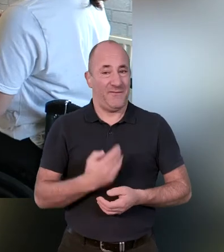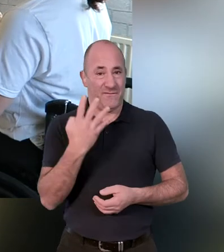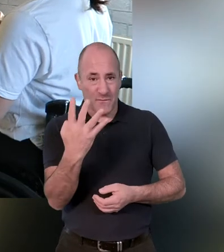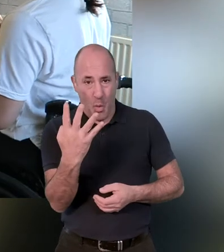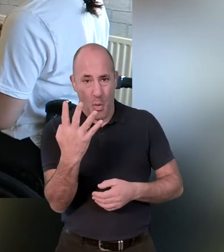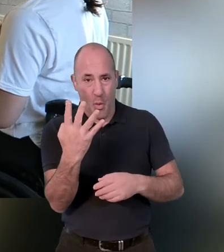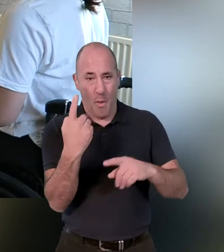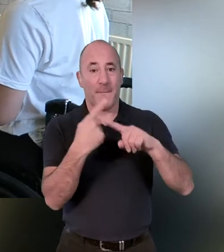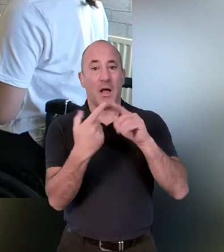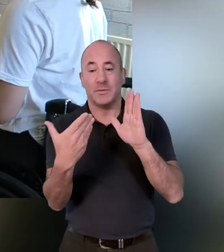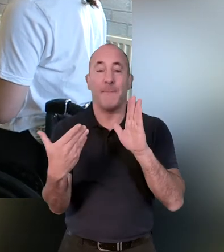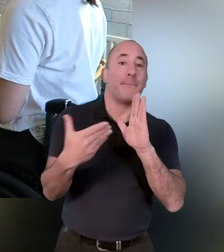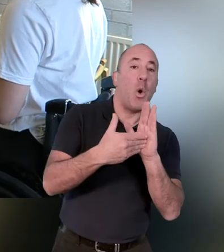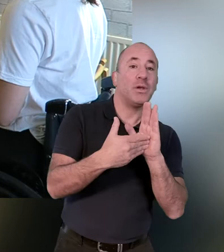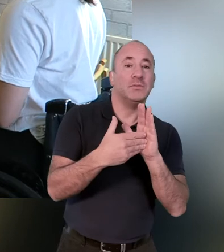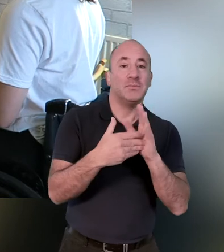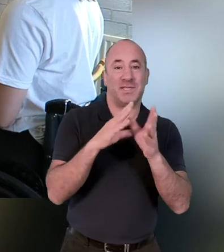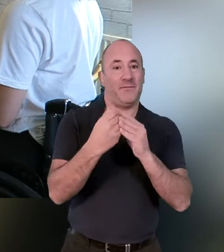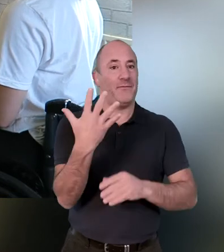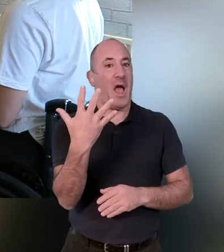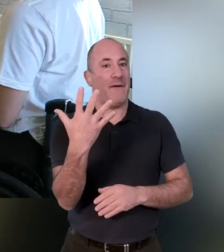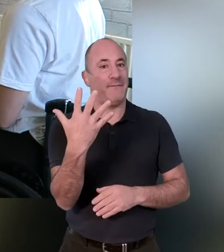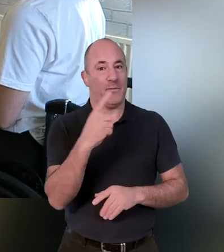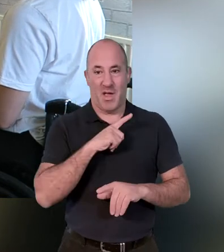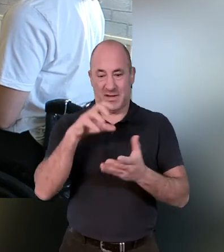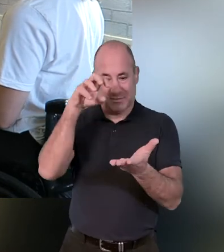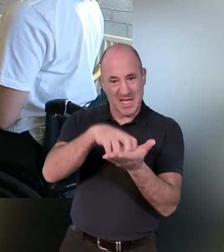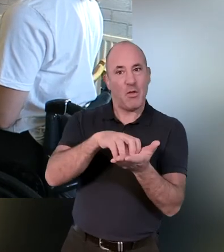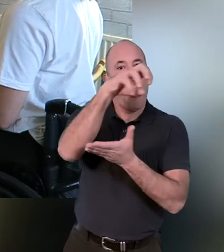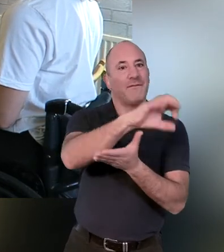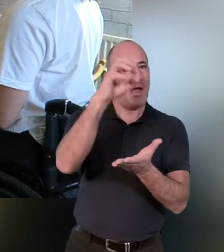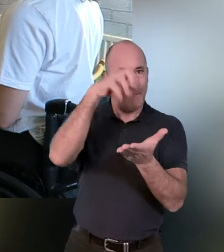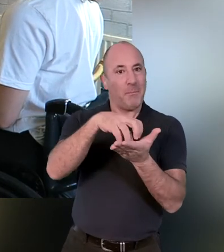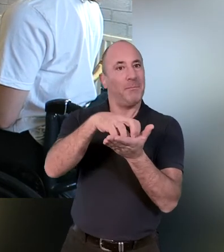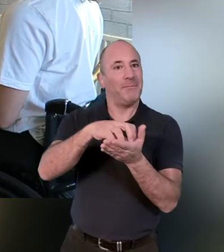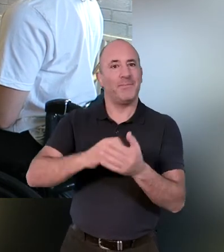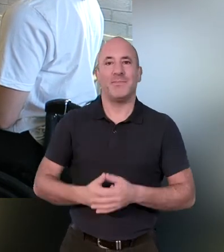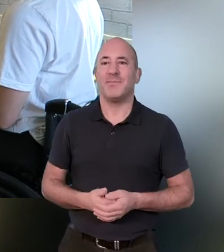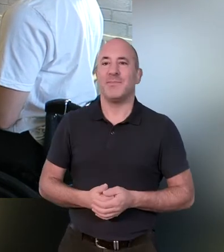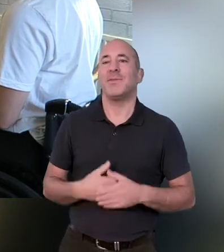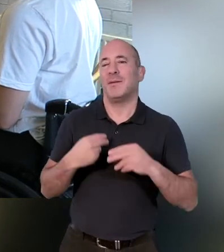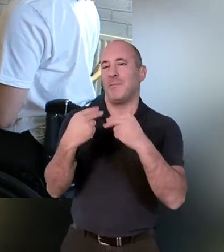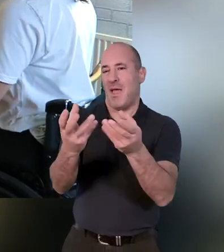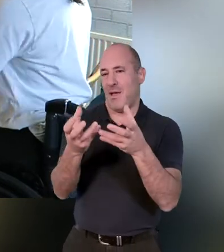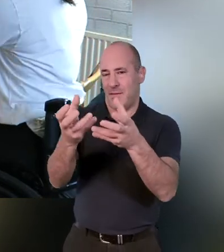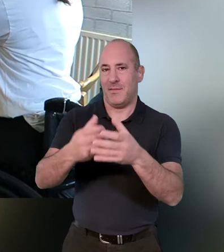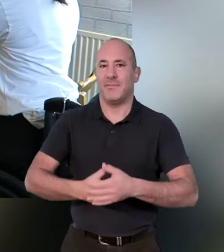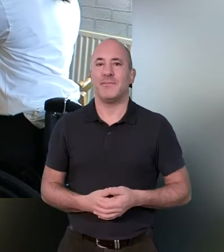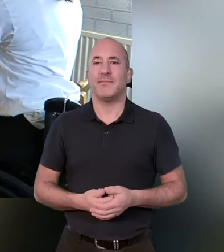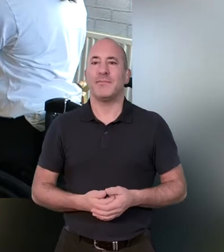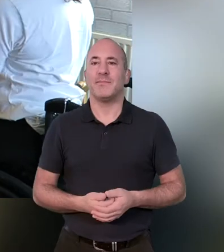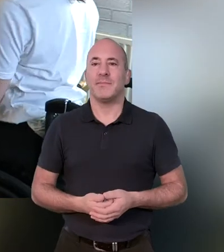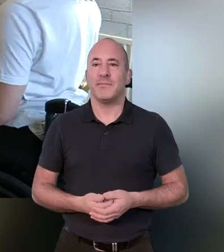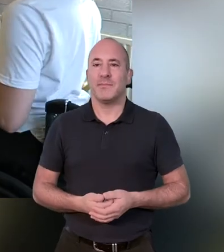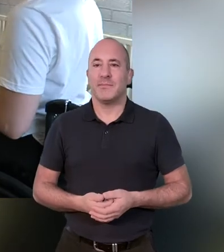Yep, and that's four and a bonus of five because it stayed on the black. Brilliant. Okay, so I'm going to give